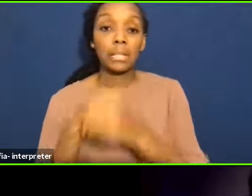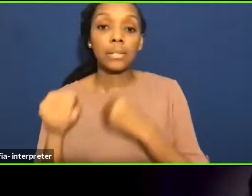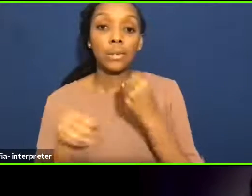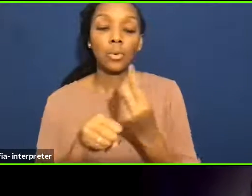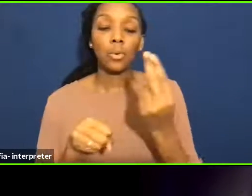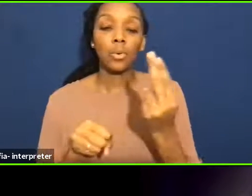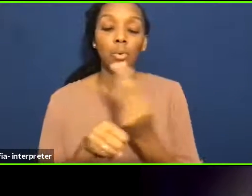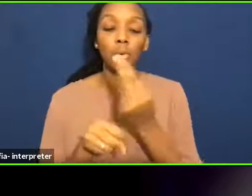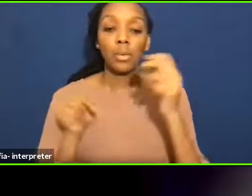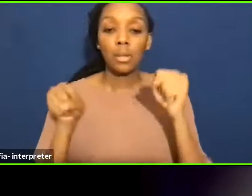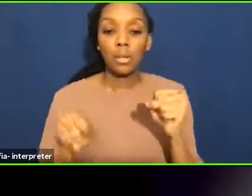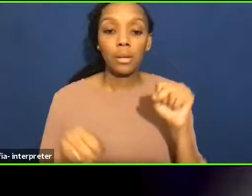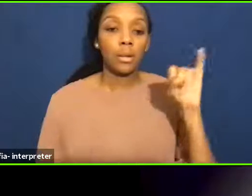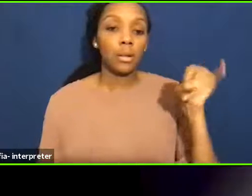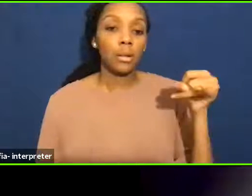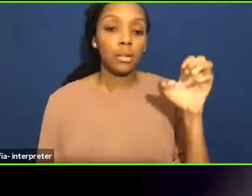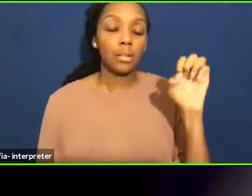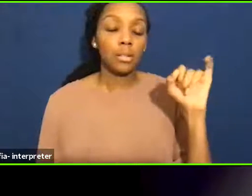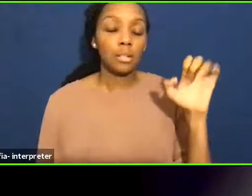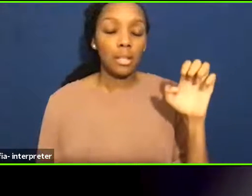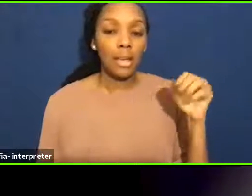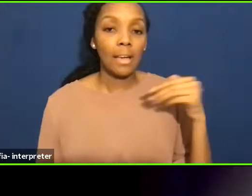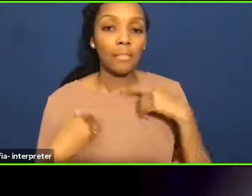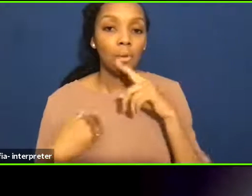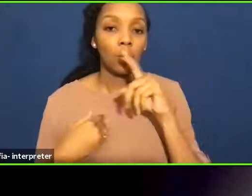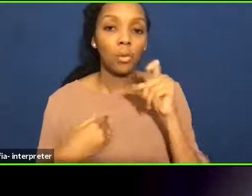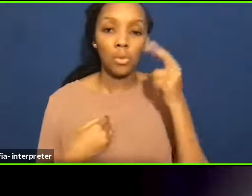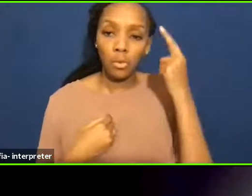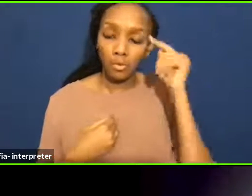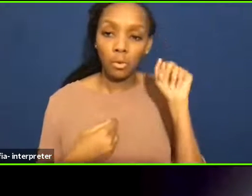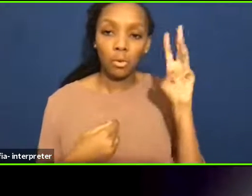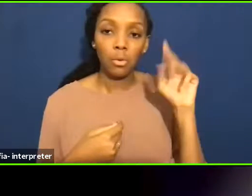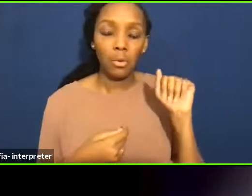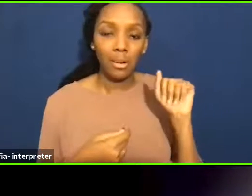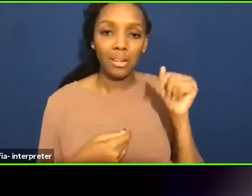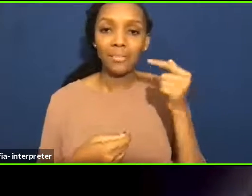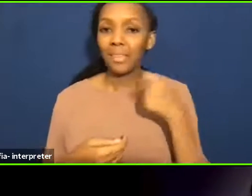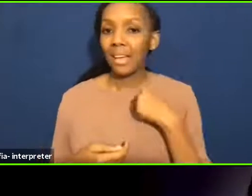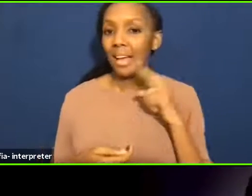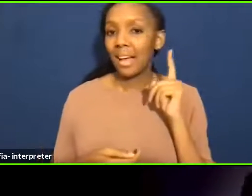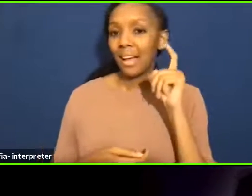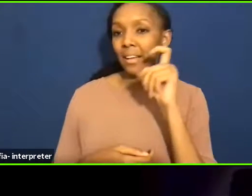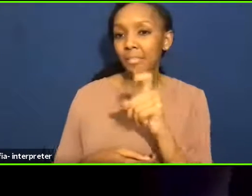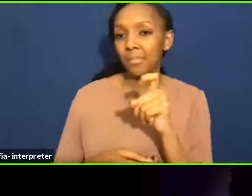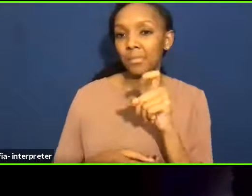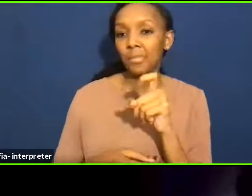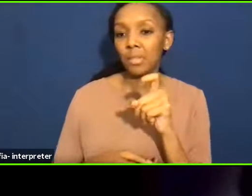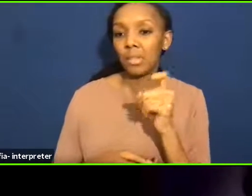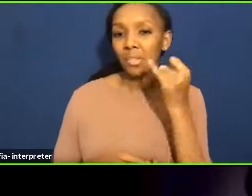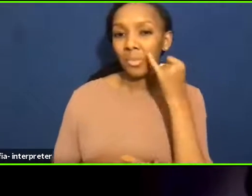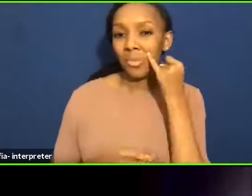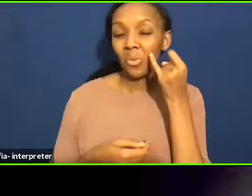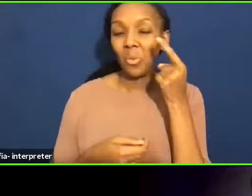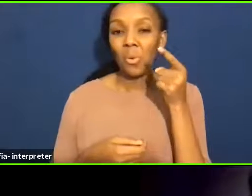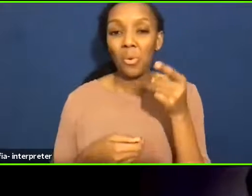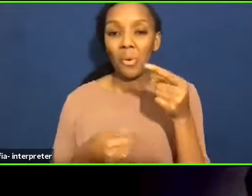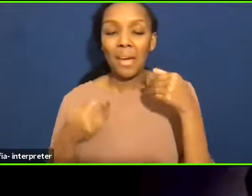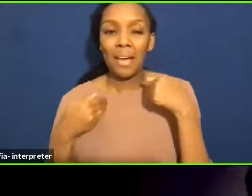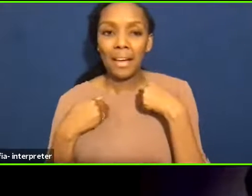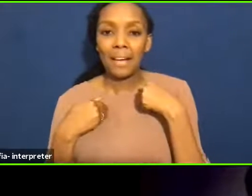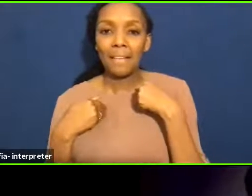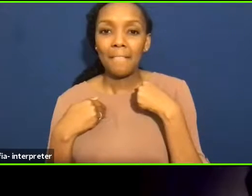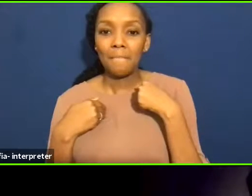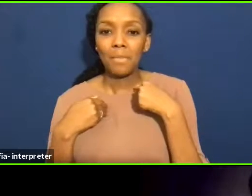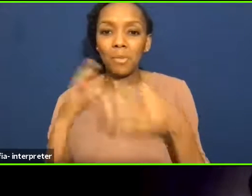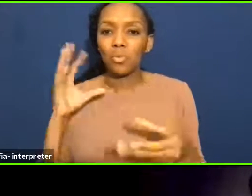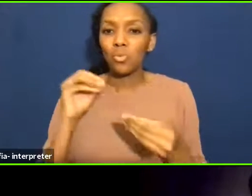And Jesse has a question to Awa. I was just going to ask, like, do you guys possibly have, like, out of how many